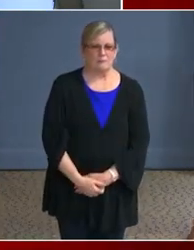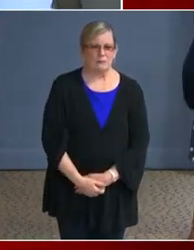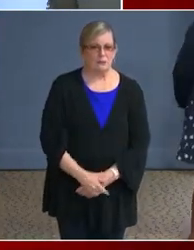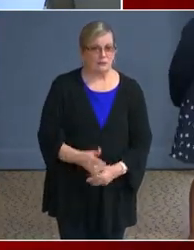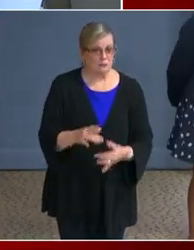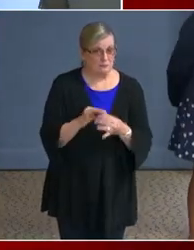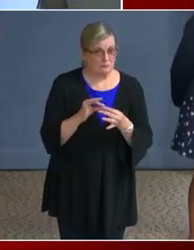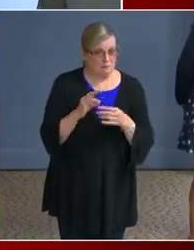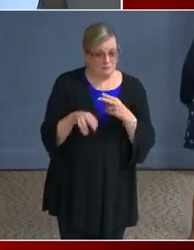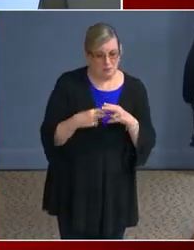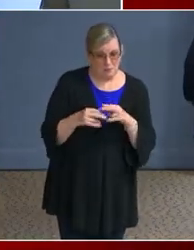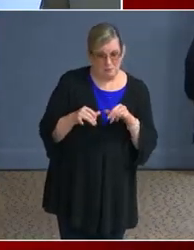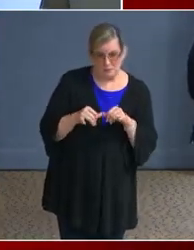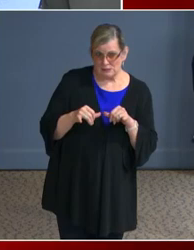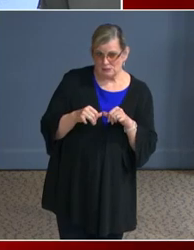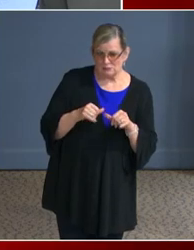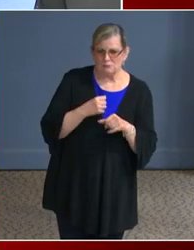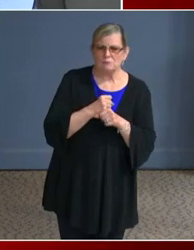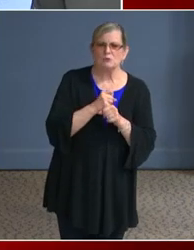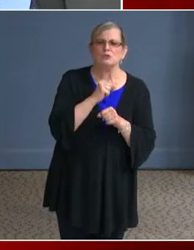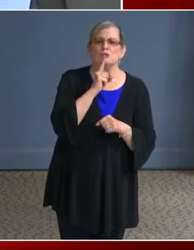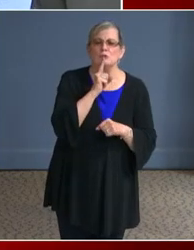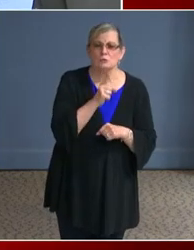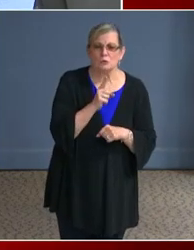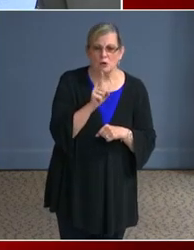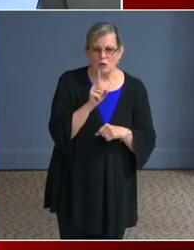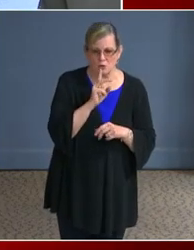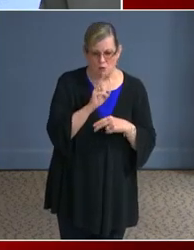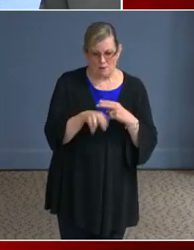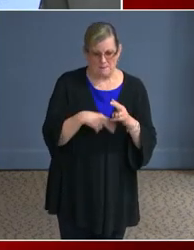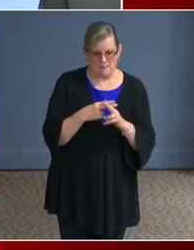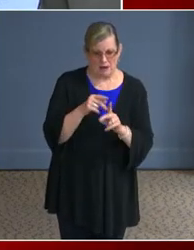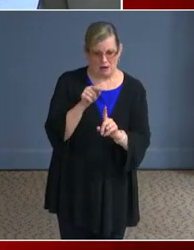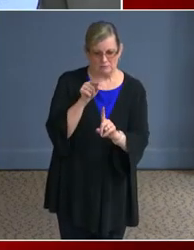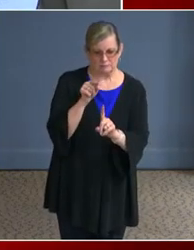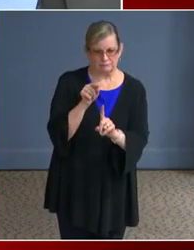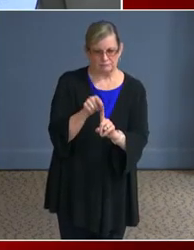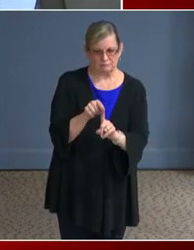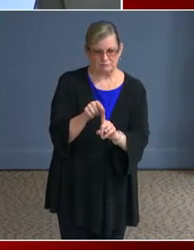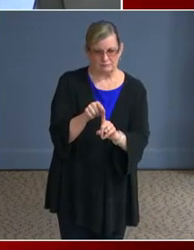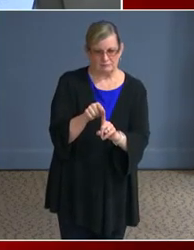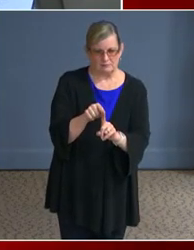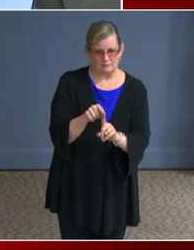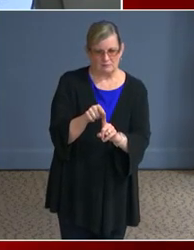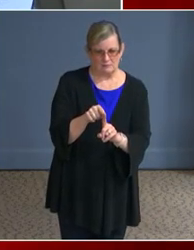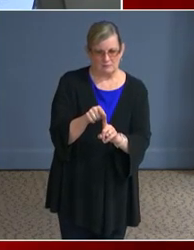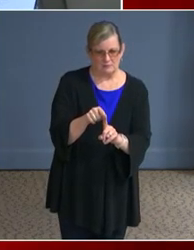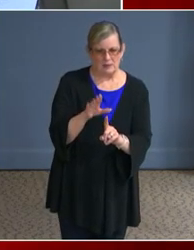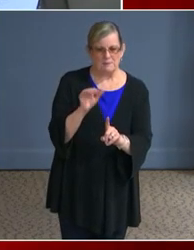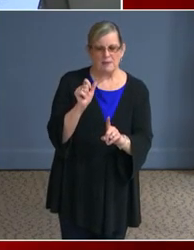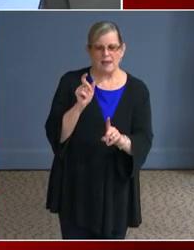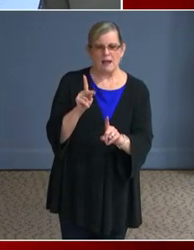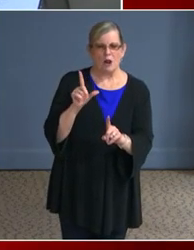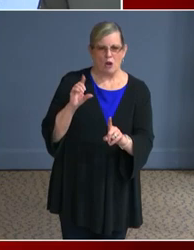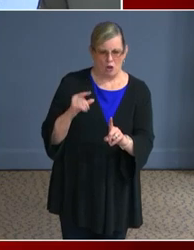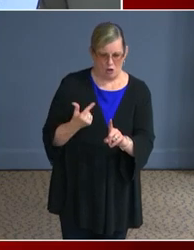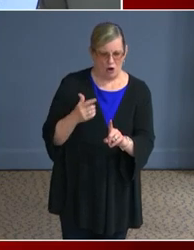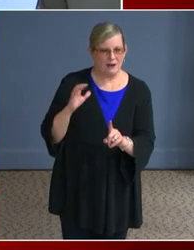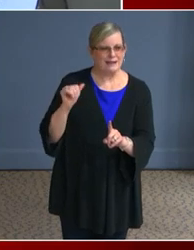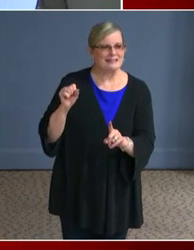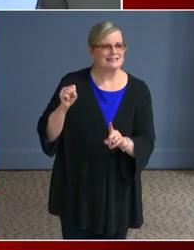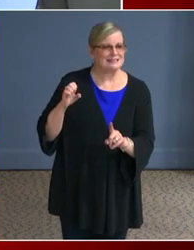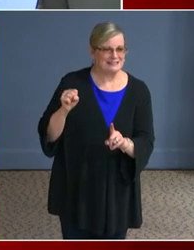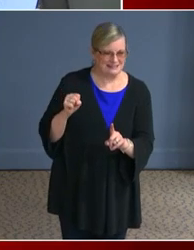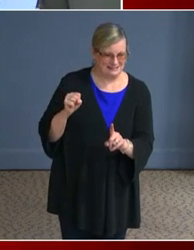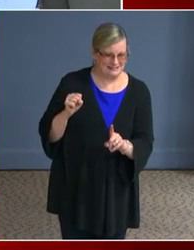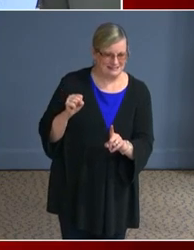about metrics, I just want to make sure you're only referring to the backlog cases that we reported that impact the daily case rate. Well, there were multiple days